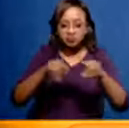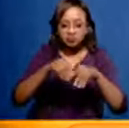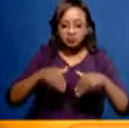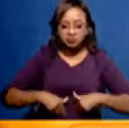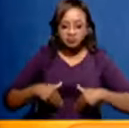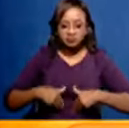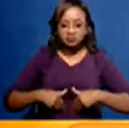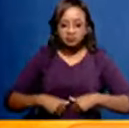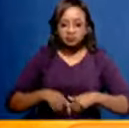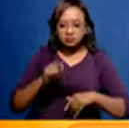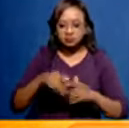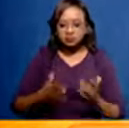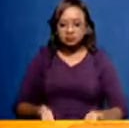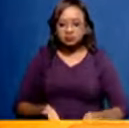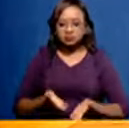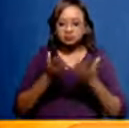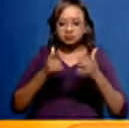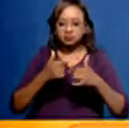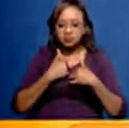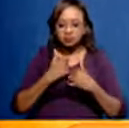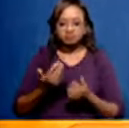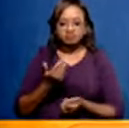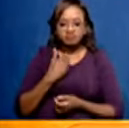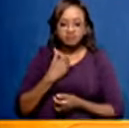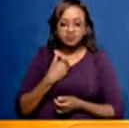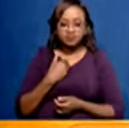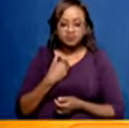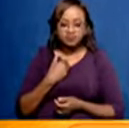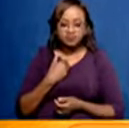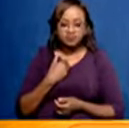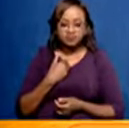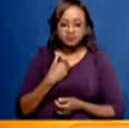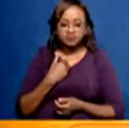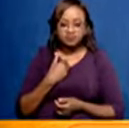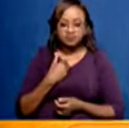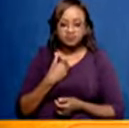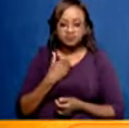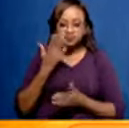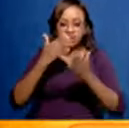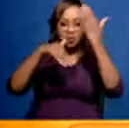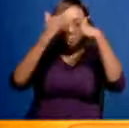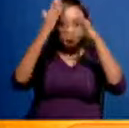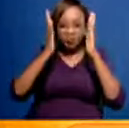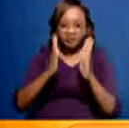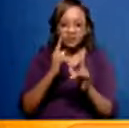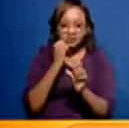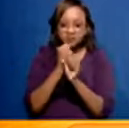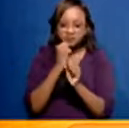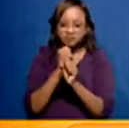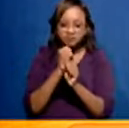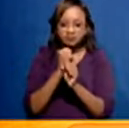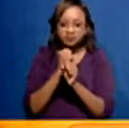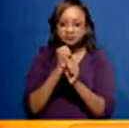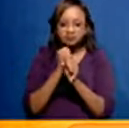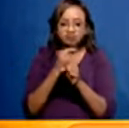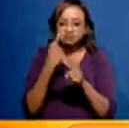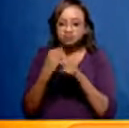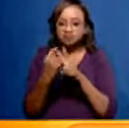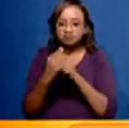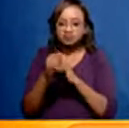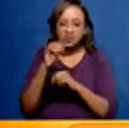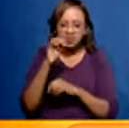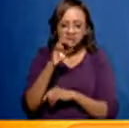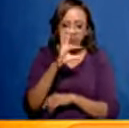to lift off. I have been in academia for 30 years, teaching not just to rich